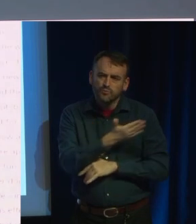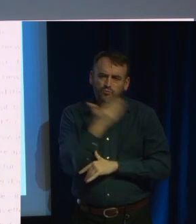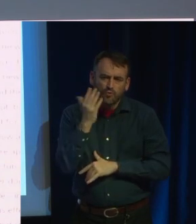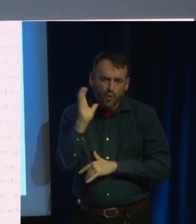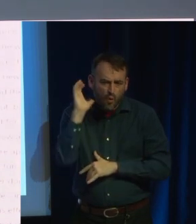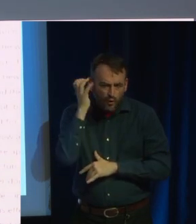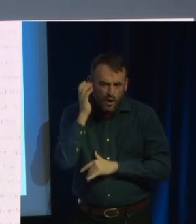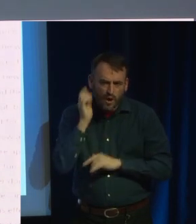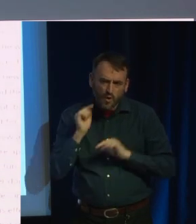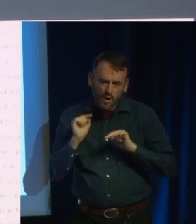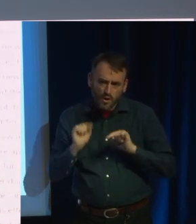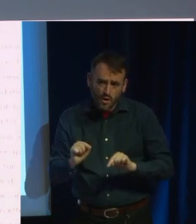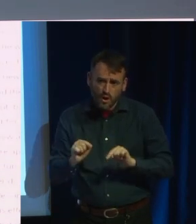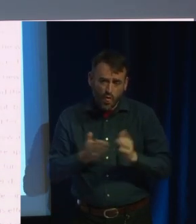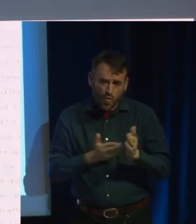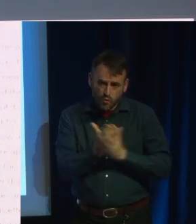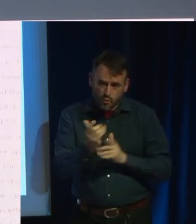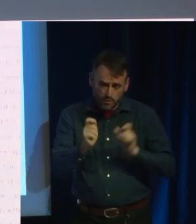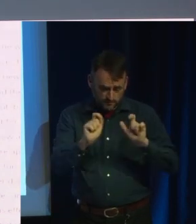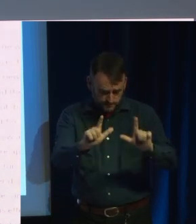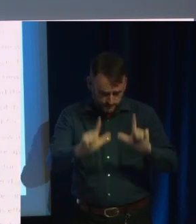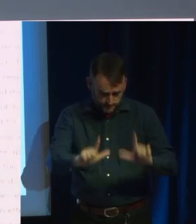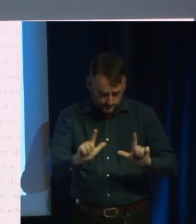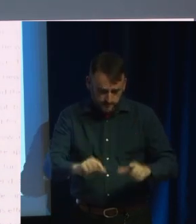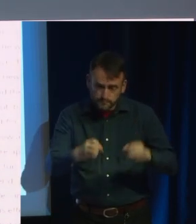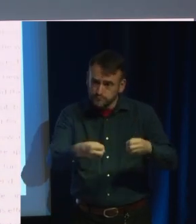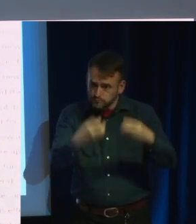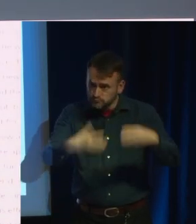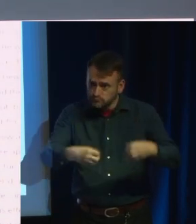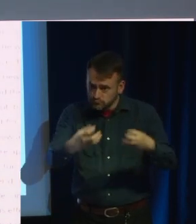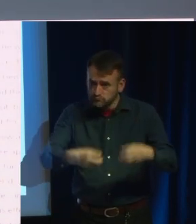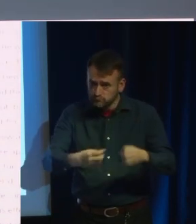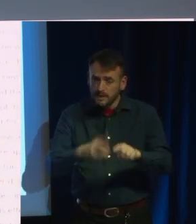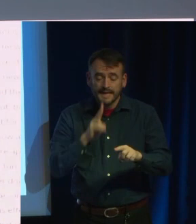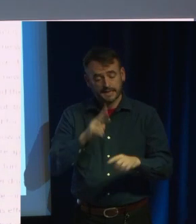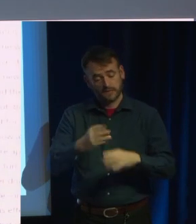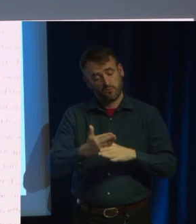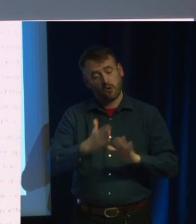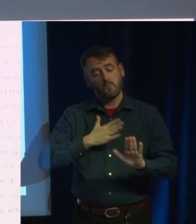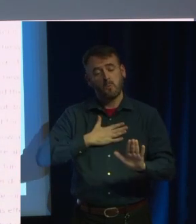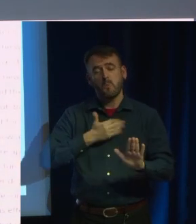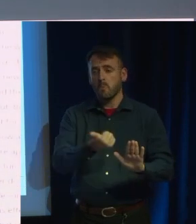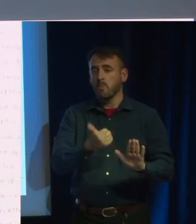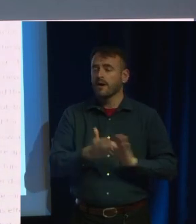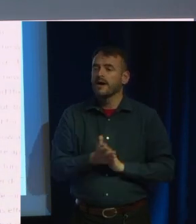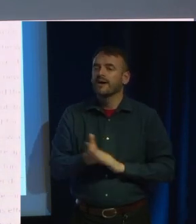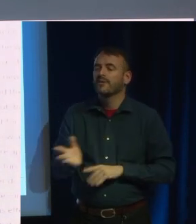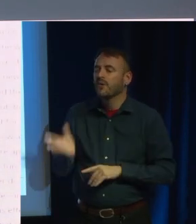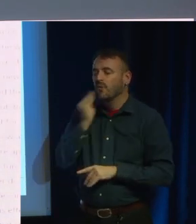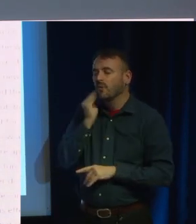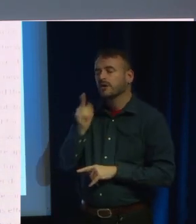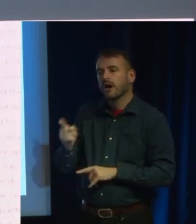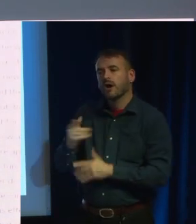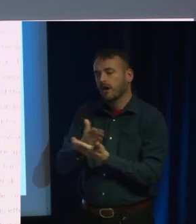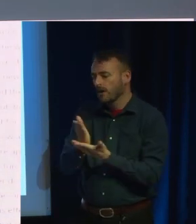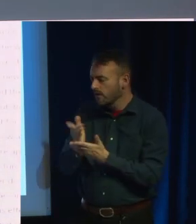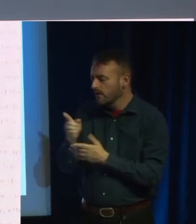it, which is great to see your own work in a different light. But since the audio part was the most important part, we also wanted